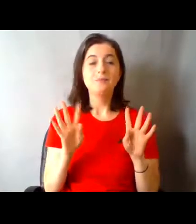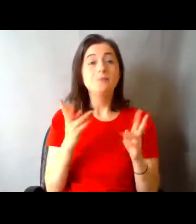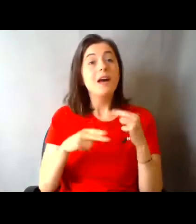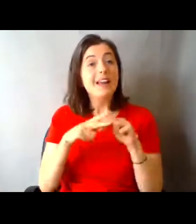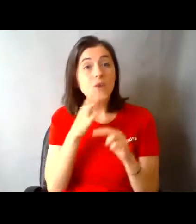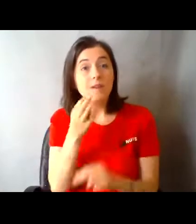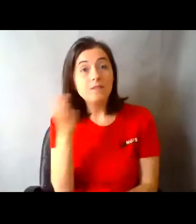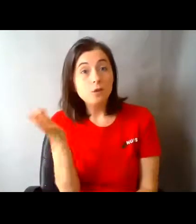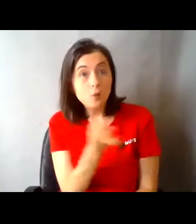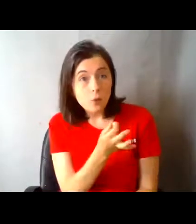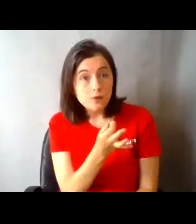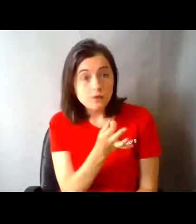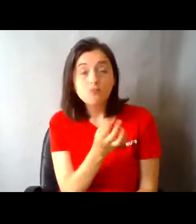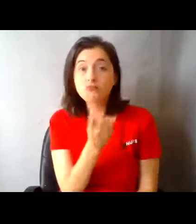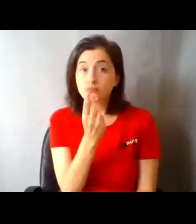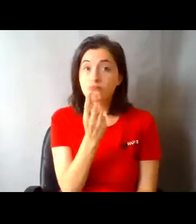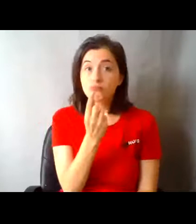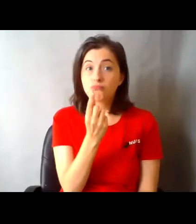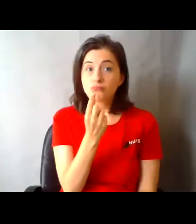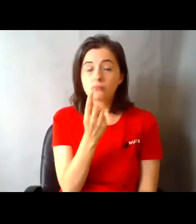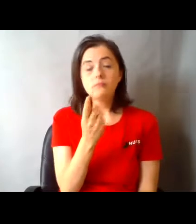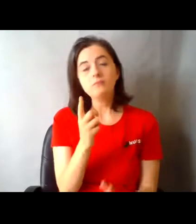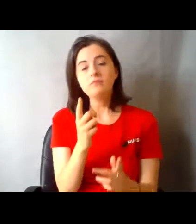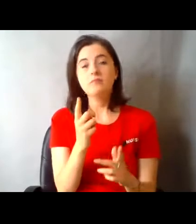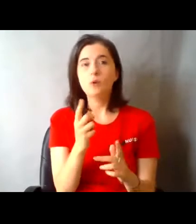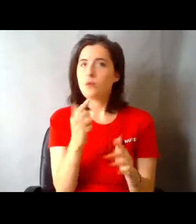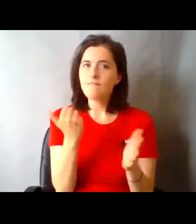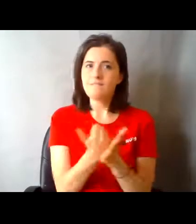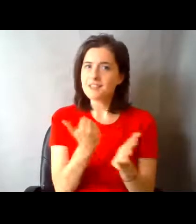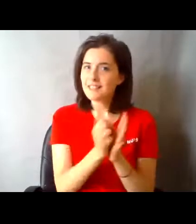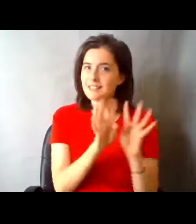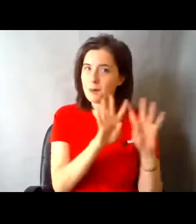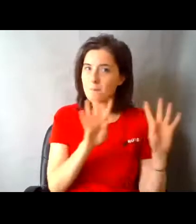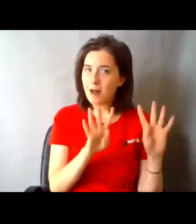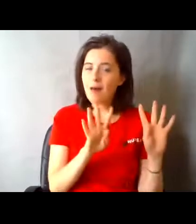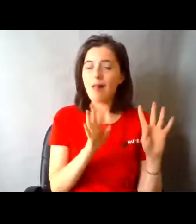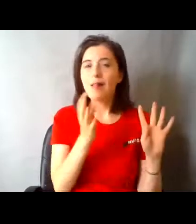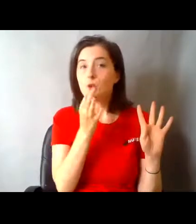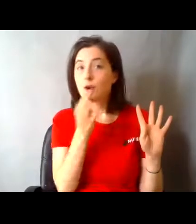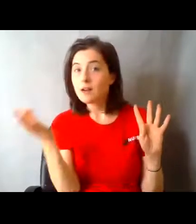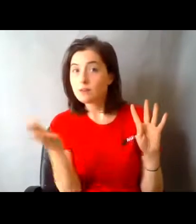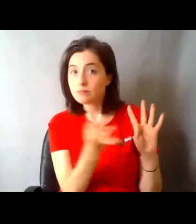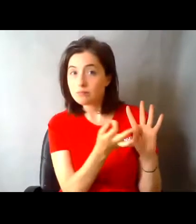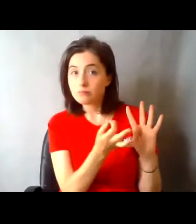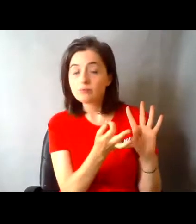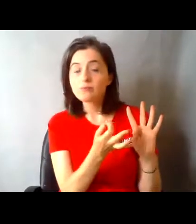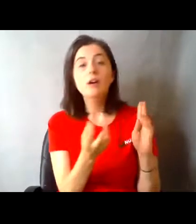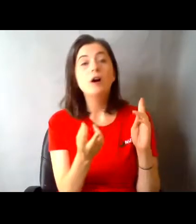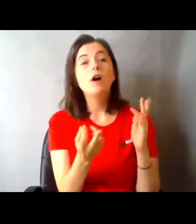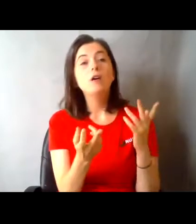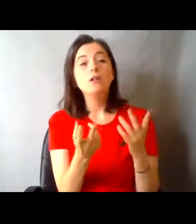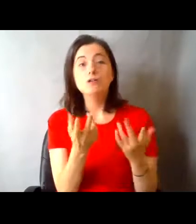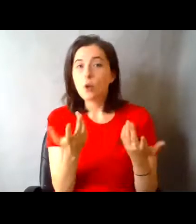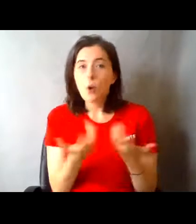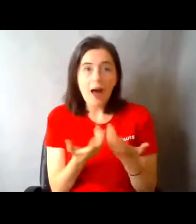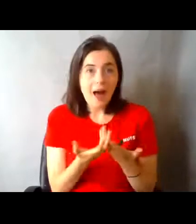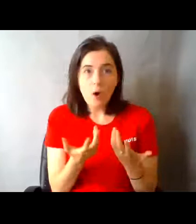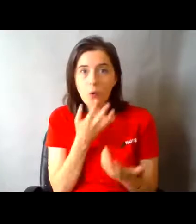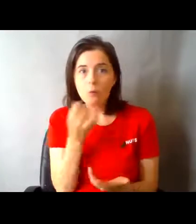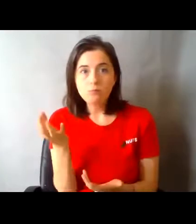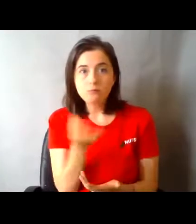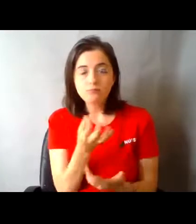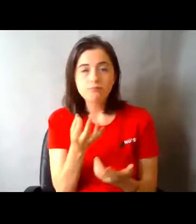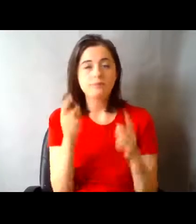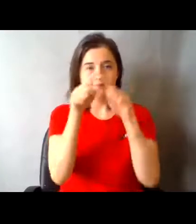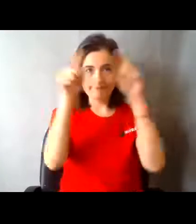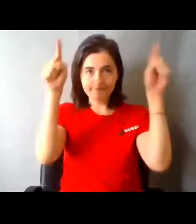that you'd like to pose to our panelists, we've got a number of excellent panelists today, and also the opportunity to pose questions. If you look at the bottom